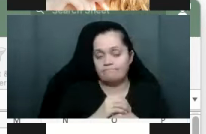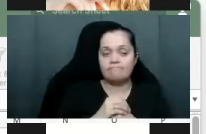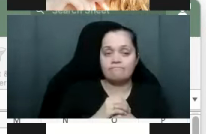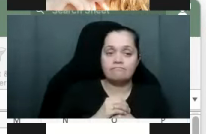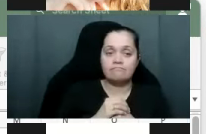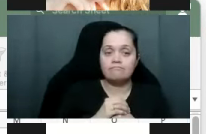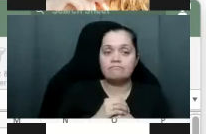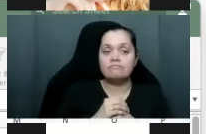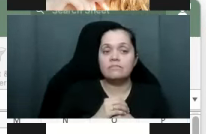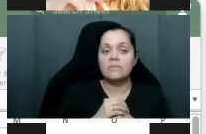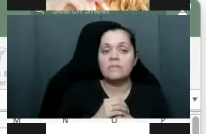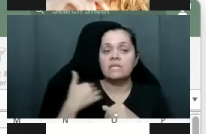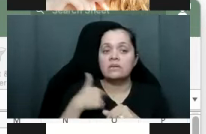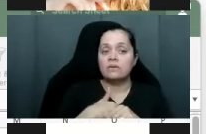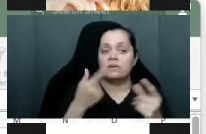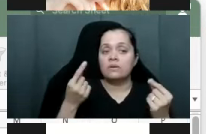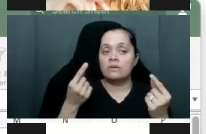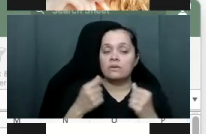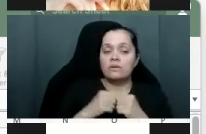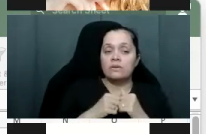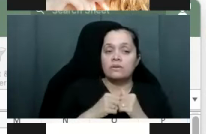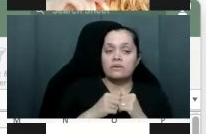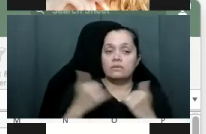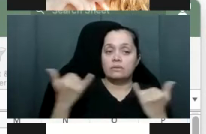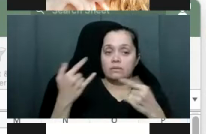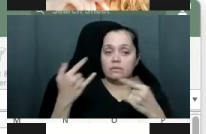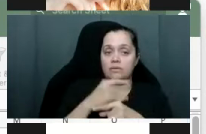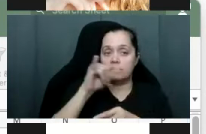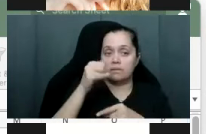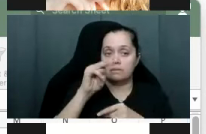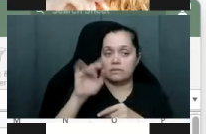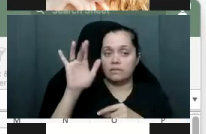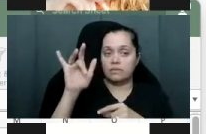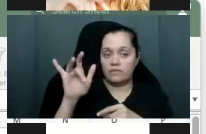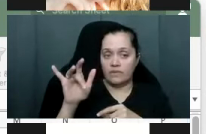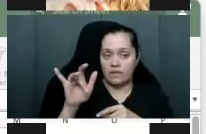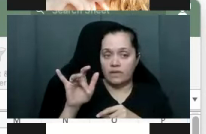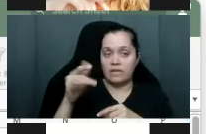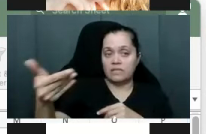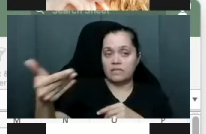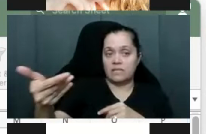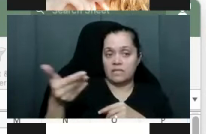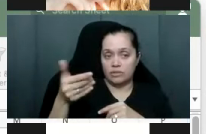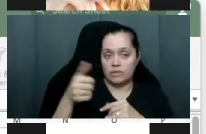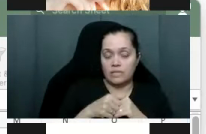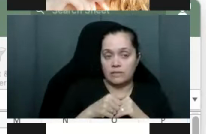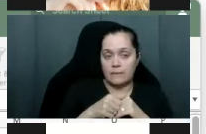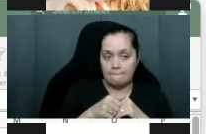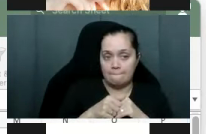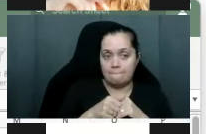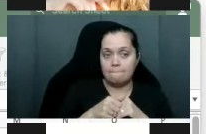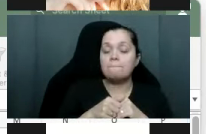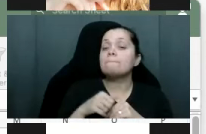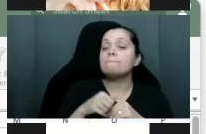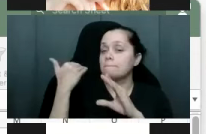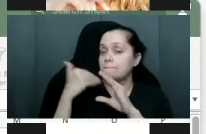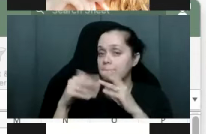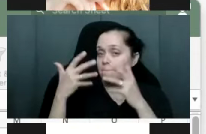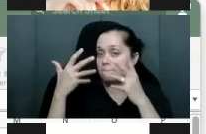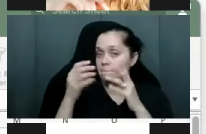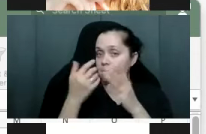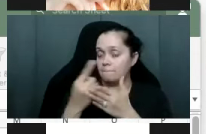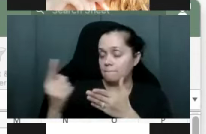All right, what are we doing? Well, today's January 25. It's the introduction. I did email you folks